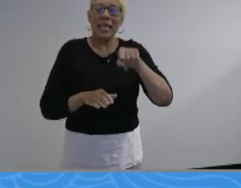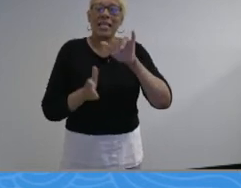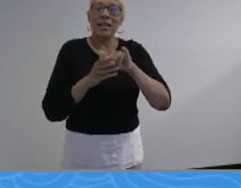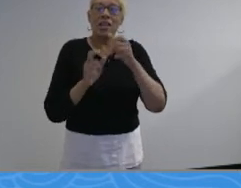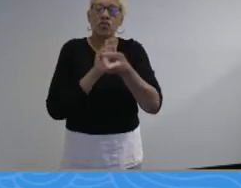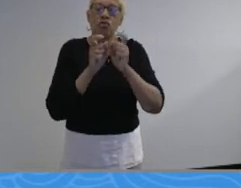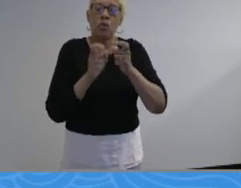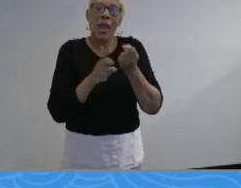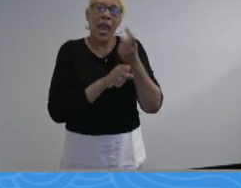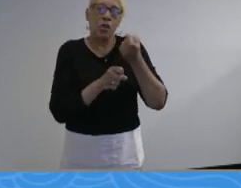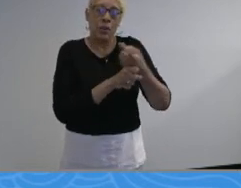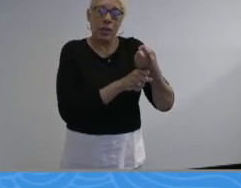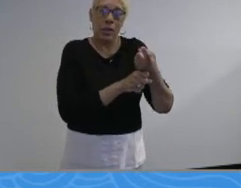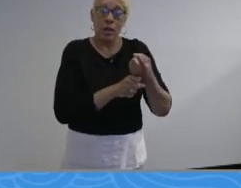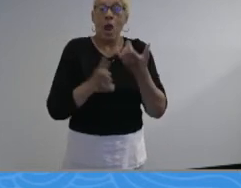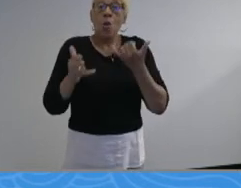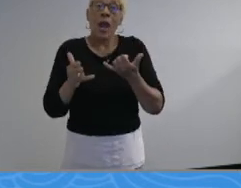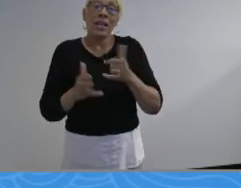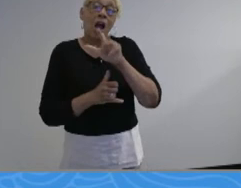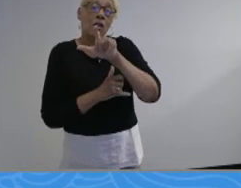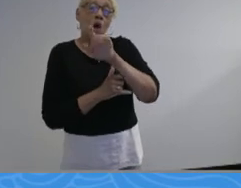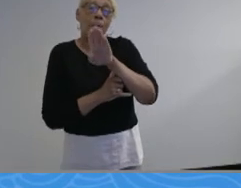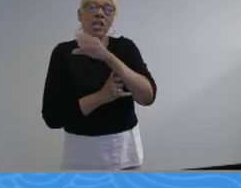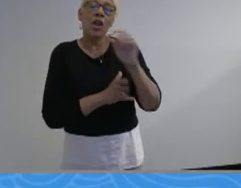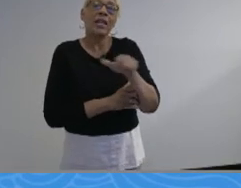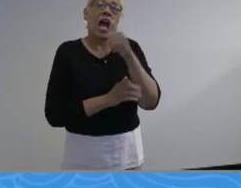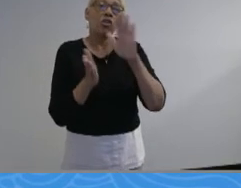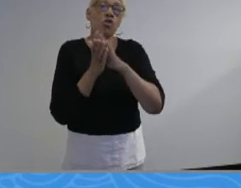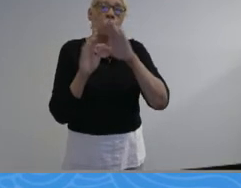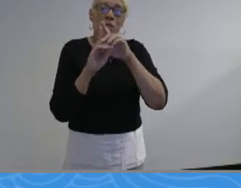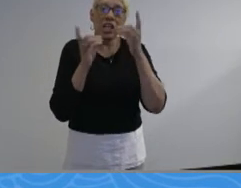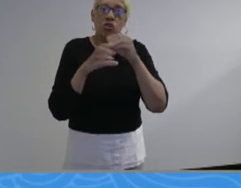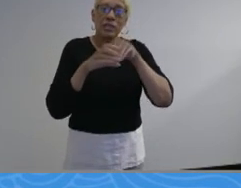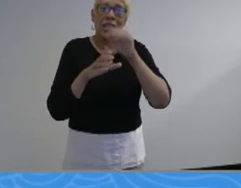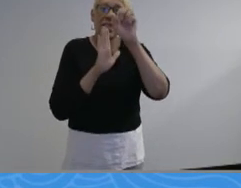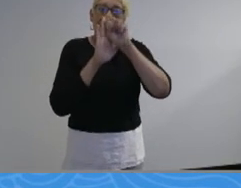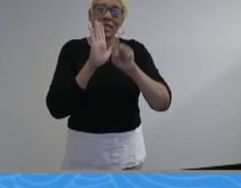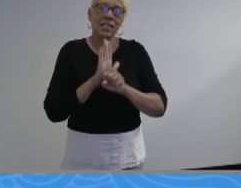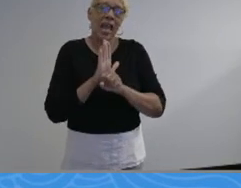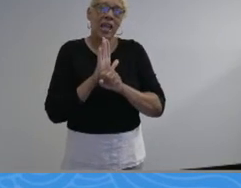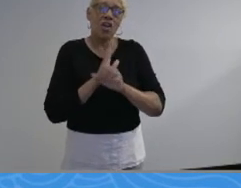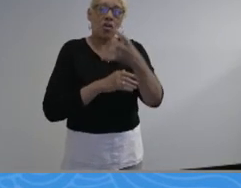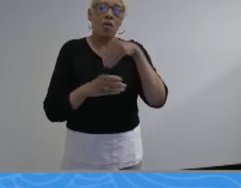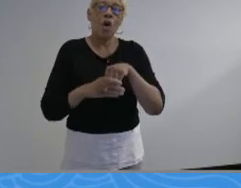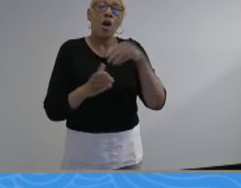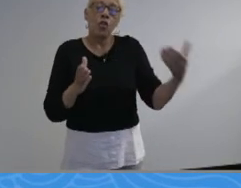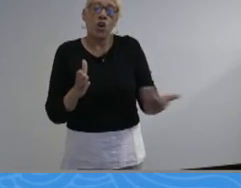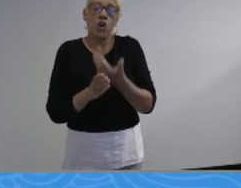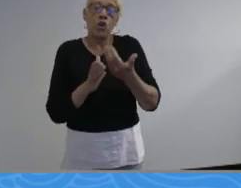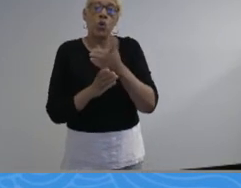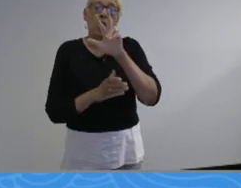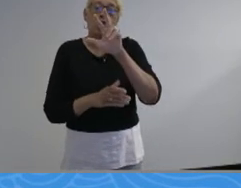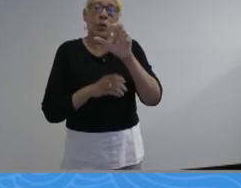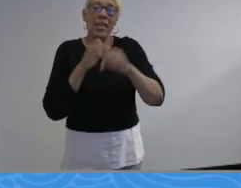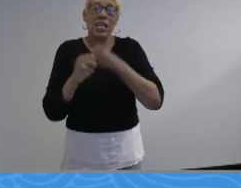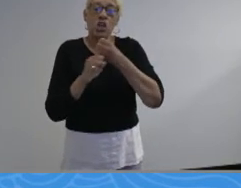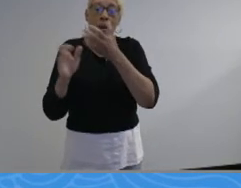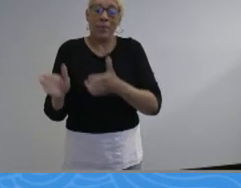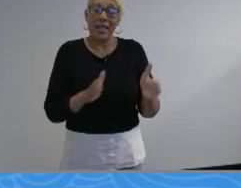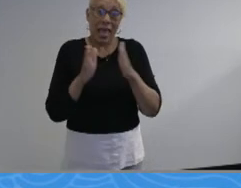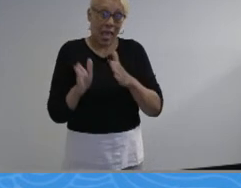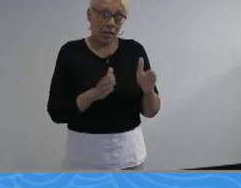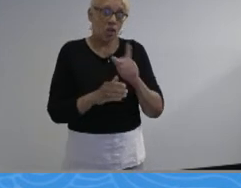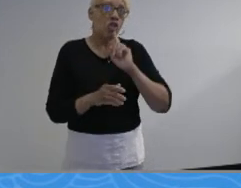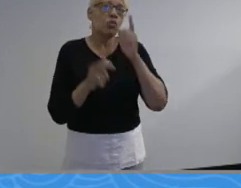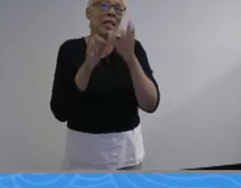annually. And right now, Long Beach and other school districts throughout the state are engaged in a new 3-year plan. And so this is a